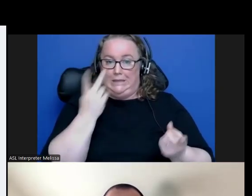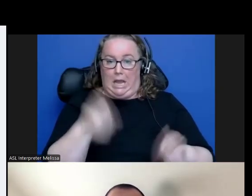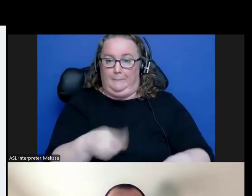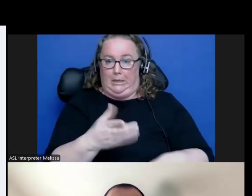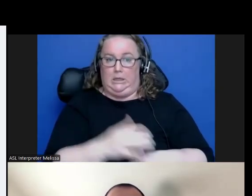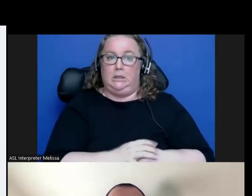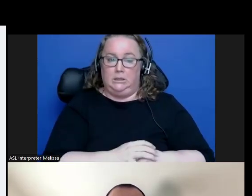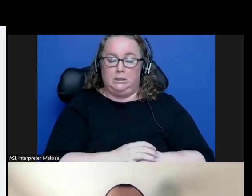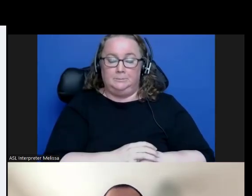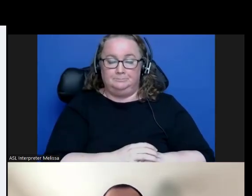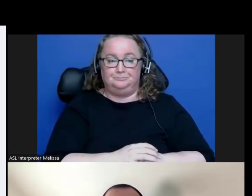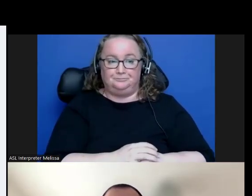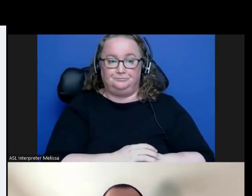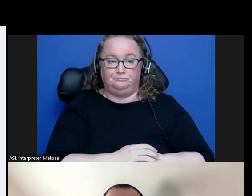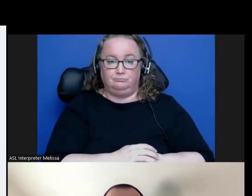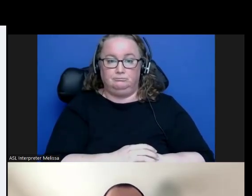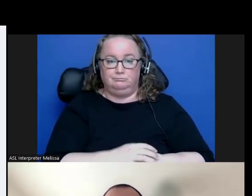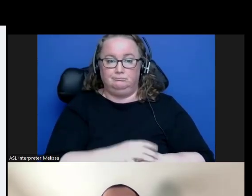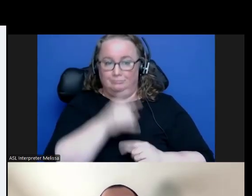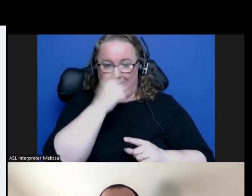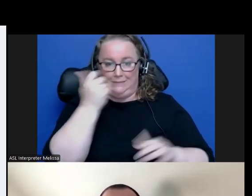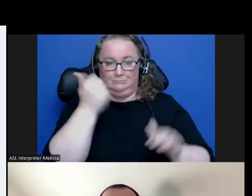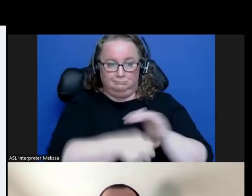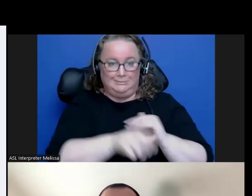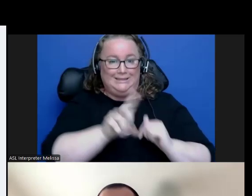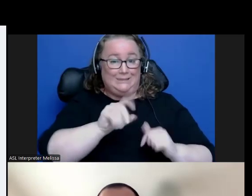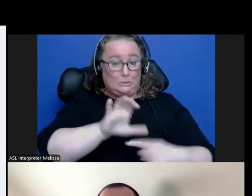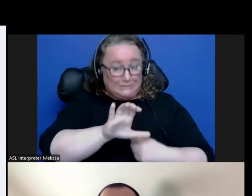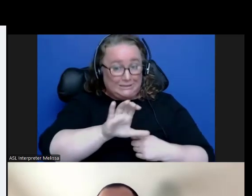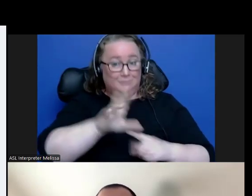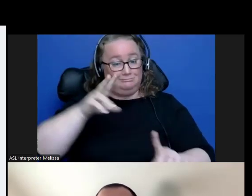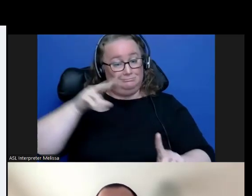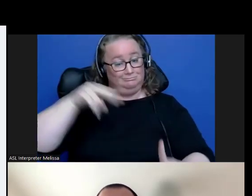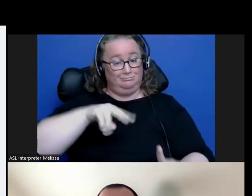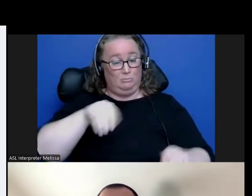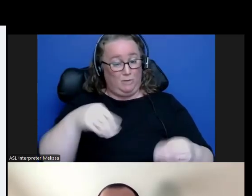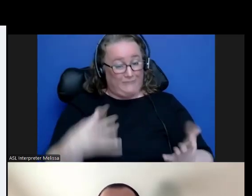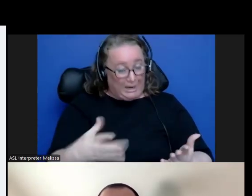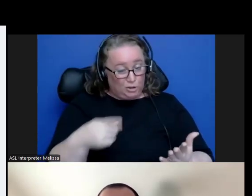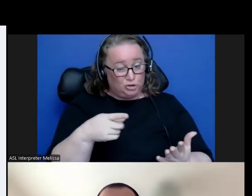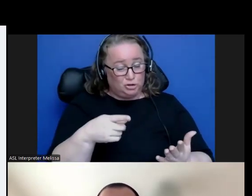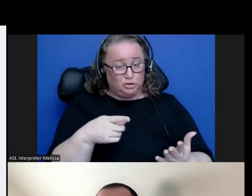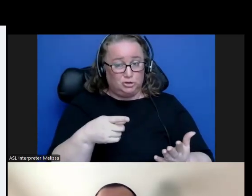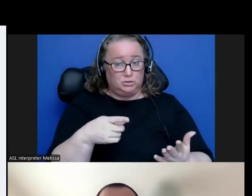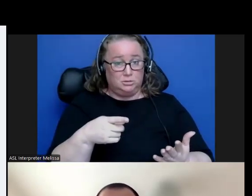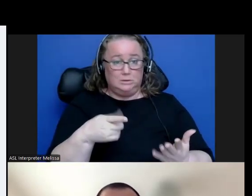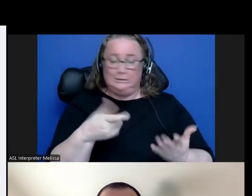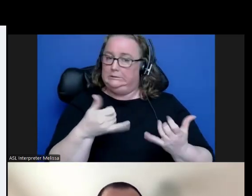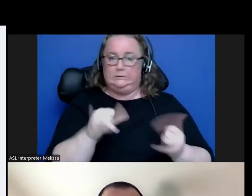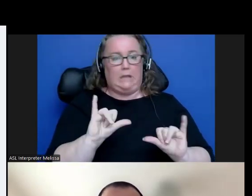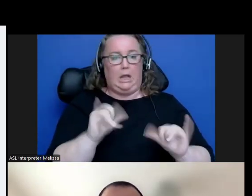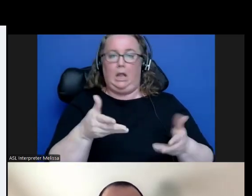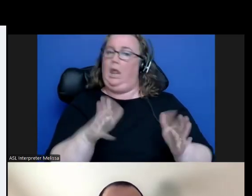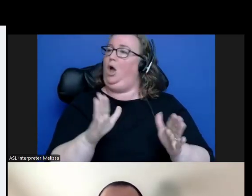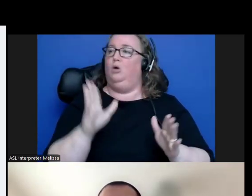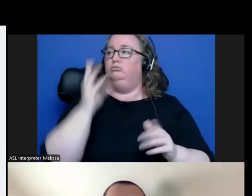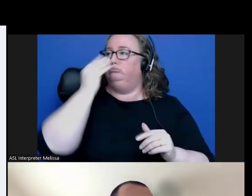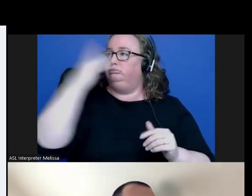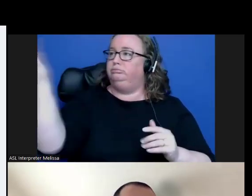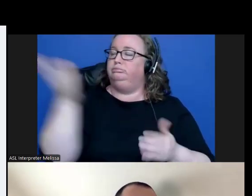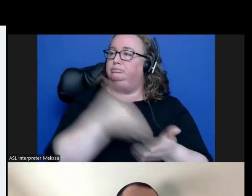of under DOC oversight, providers being enabled to flout Massachusetts law